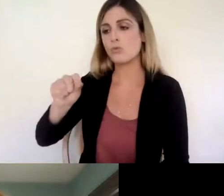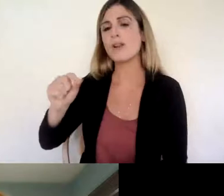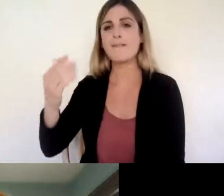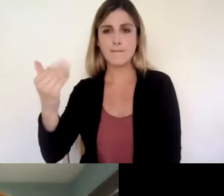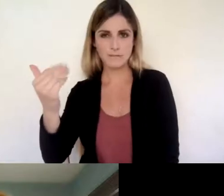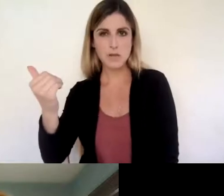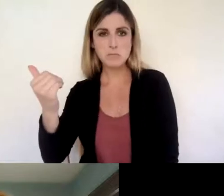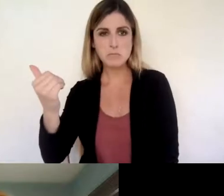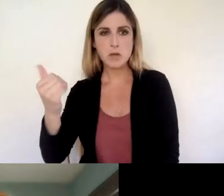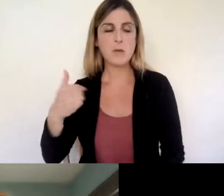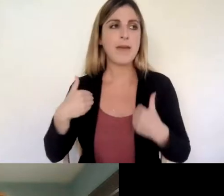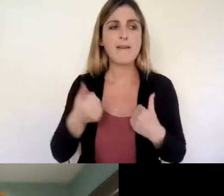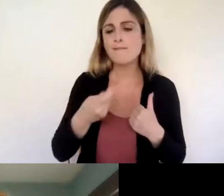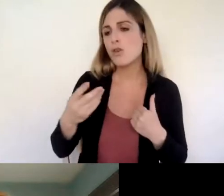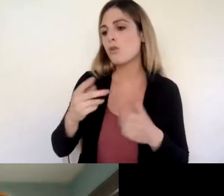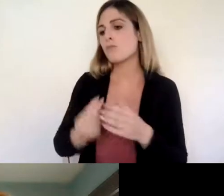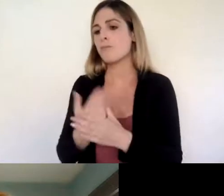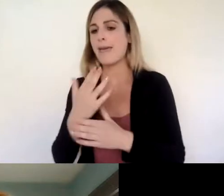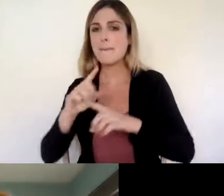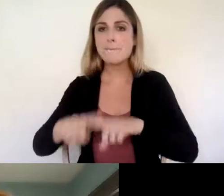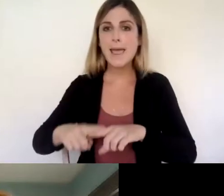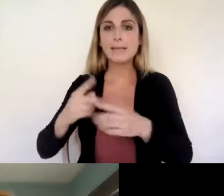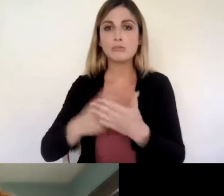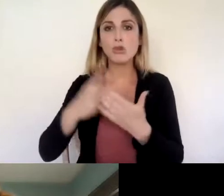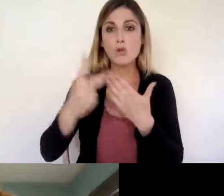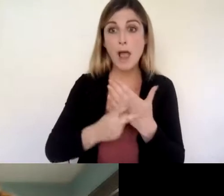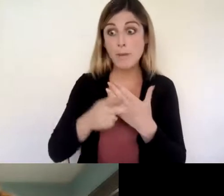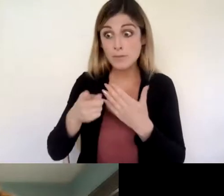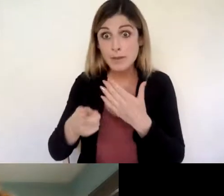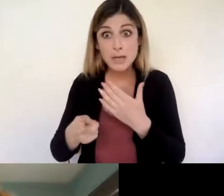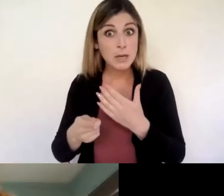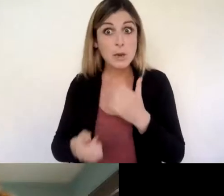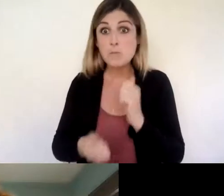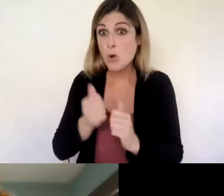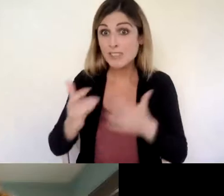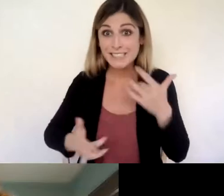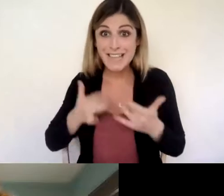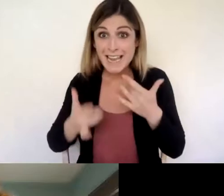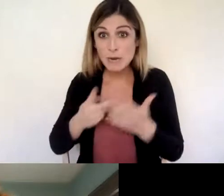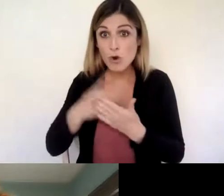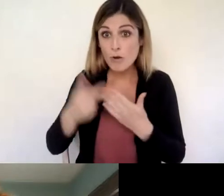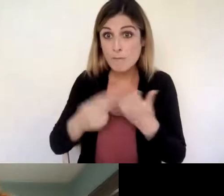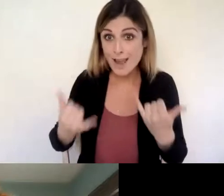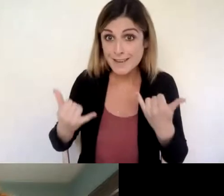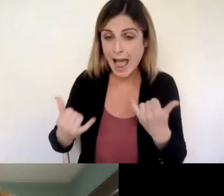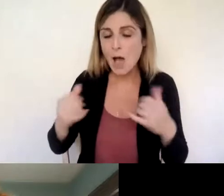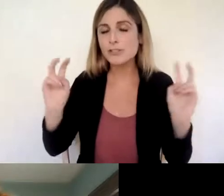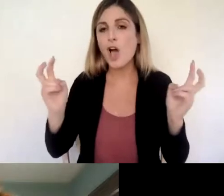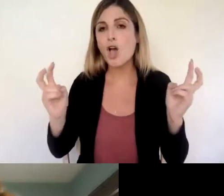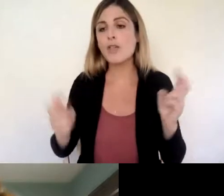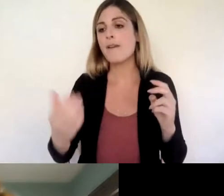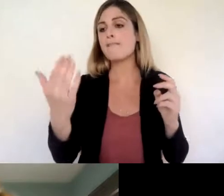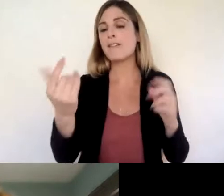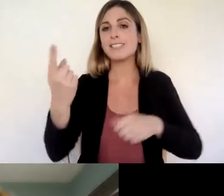of plant-based programs. The program that we're most excited about now is our 15-day whole food plant-based jumpstart that's been running now for